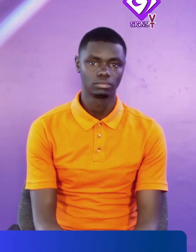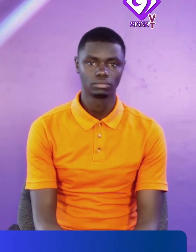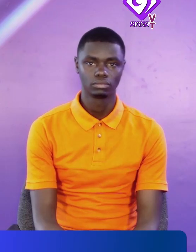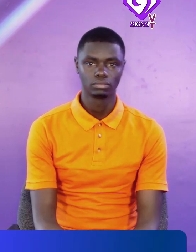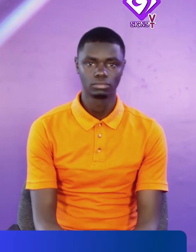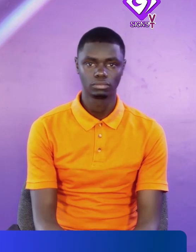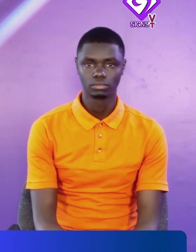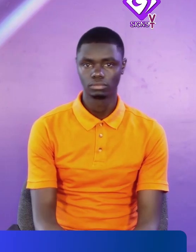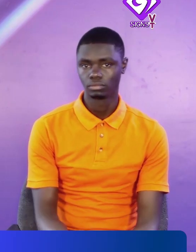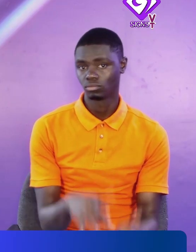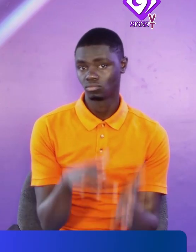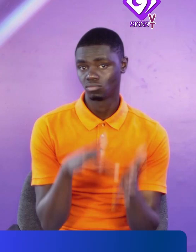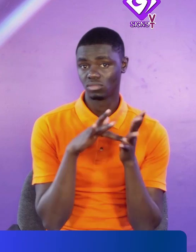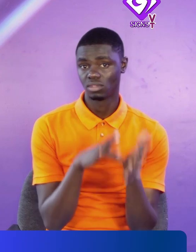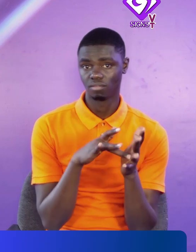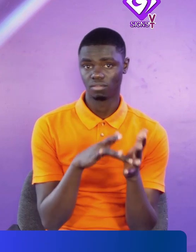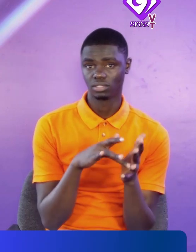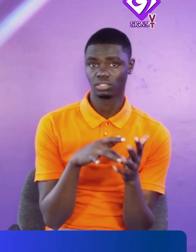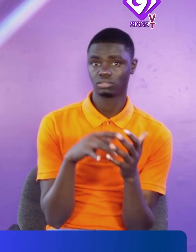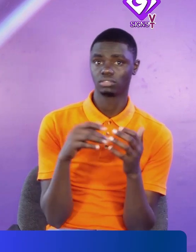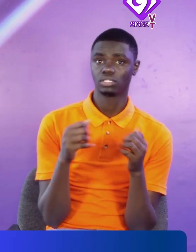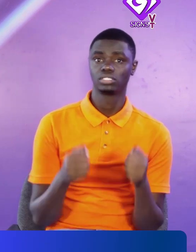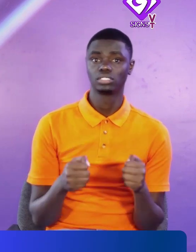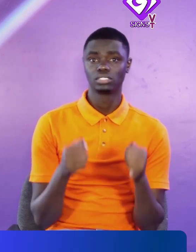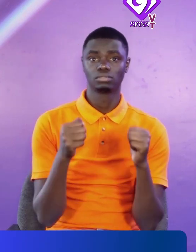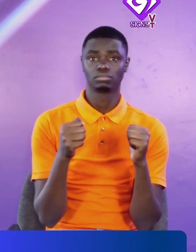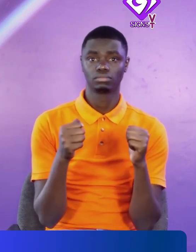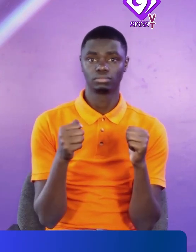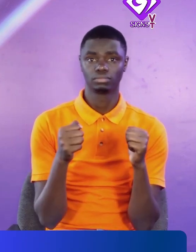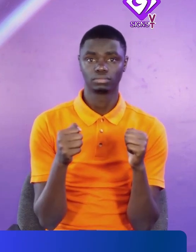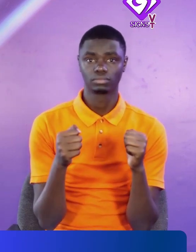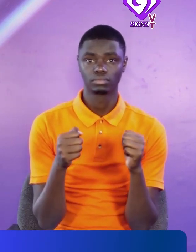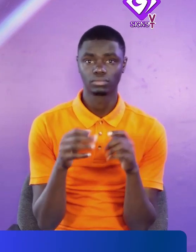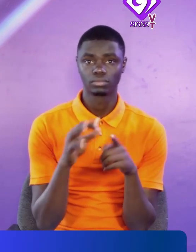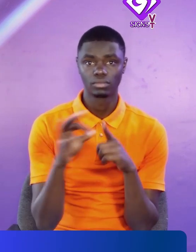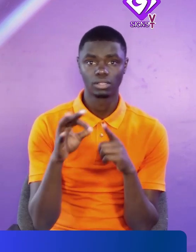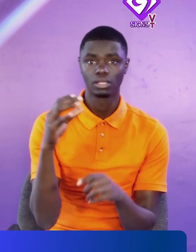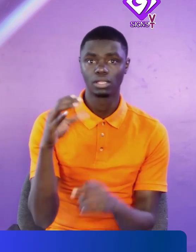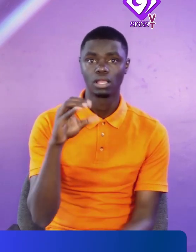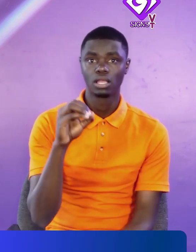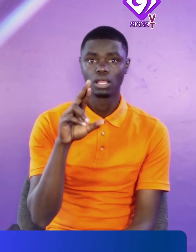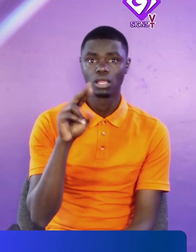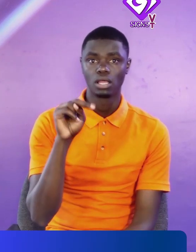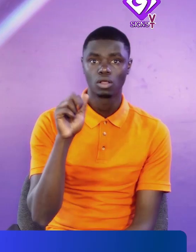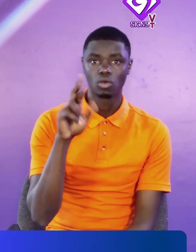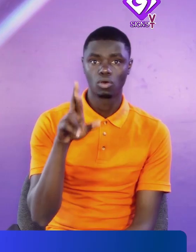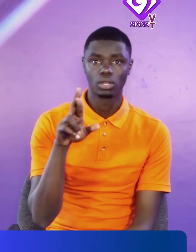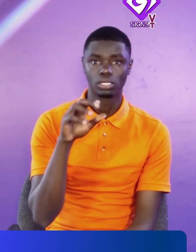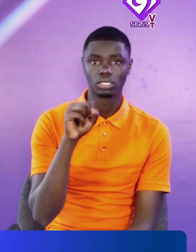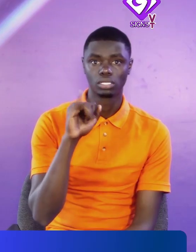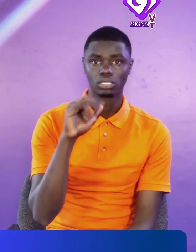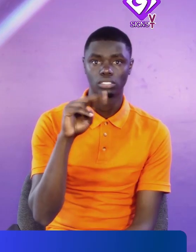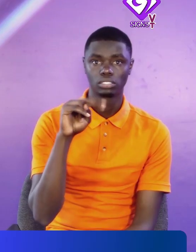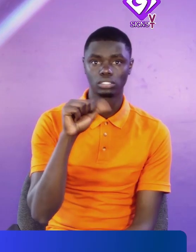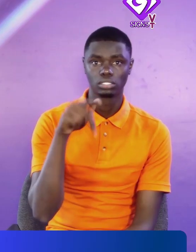slow speed corners, that is 90 degree slow speed corners. Tukikuja Singapore inahitaji high